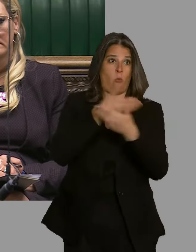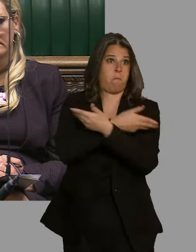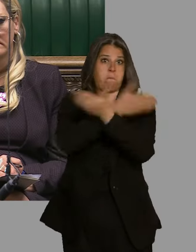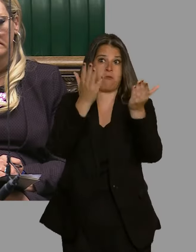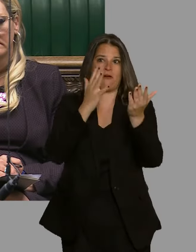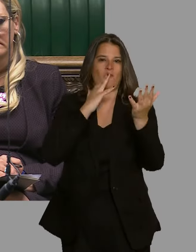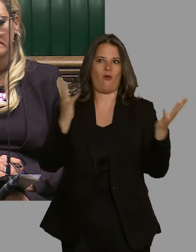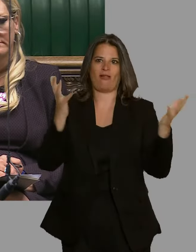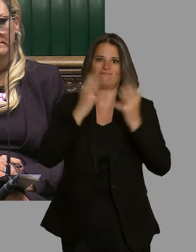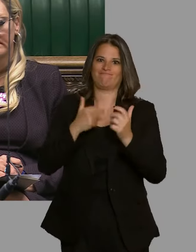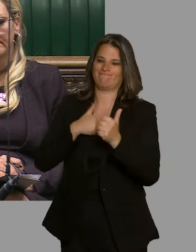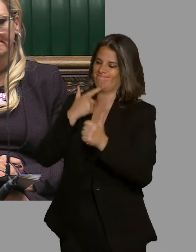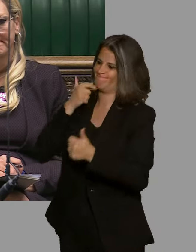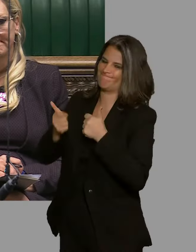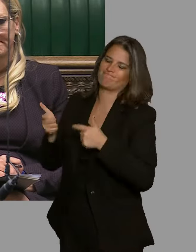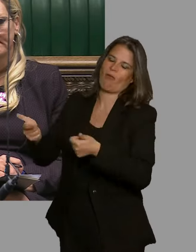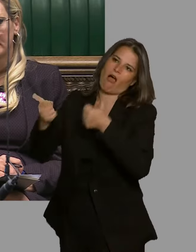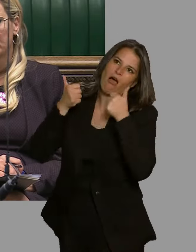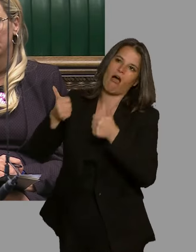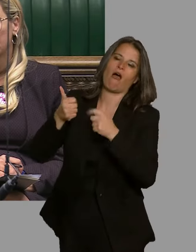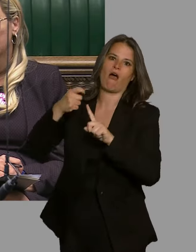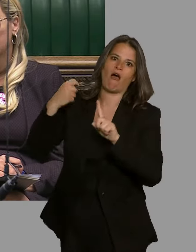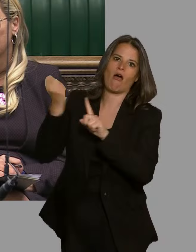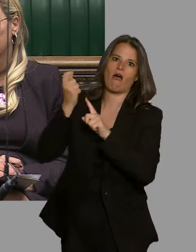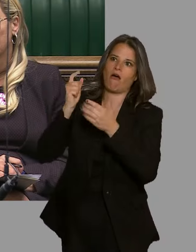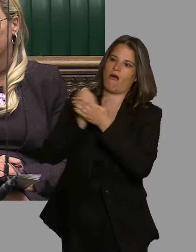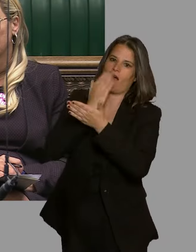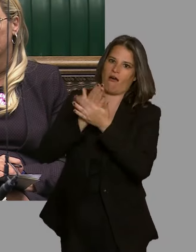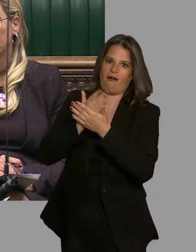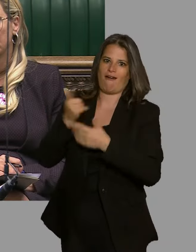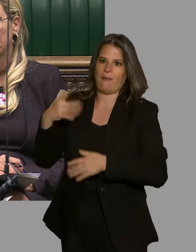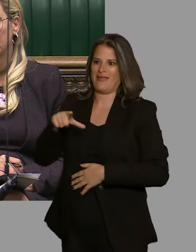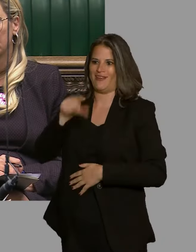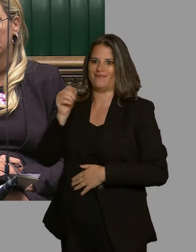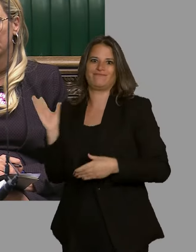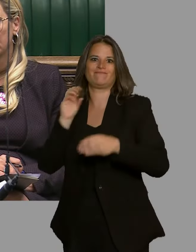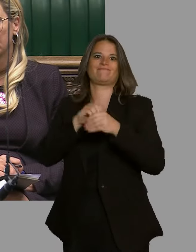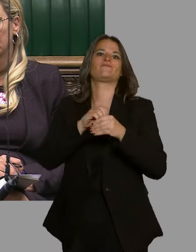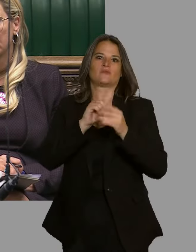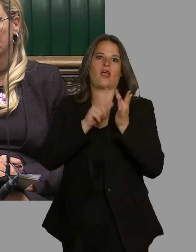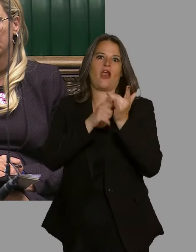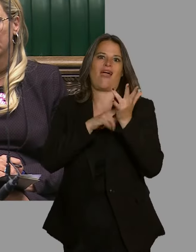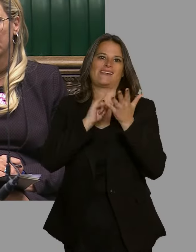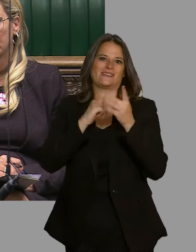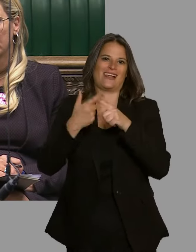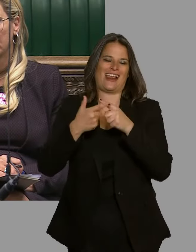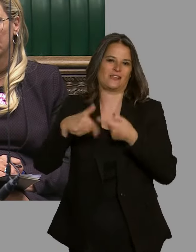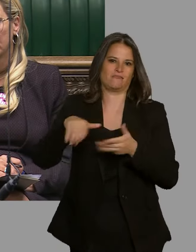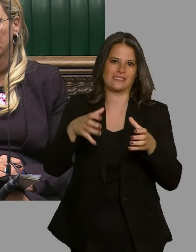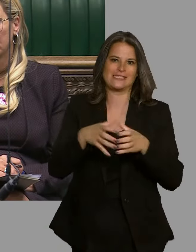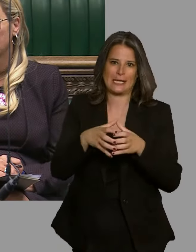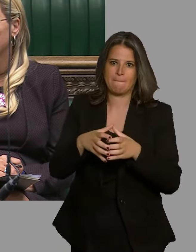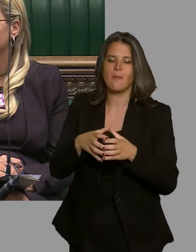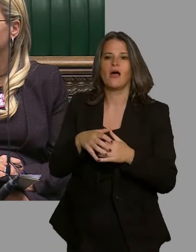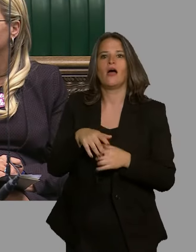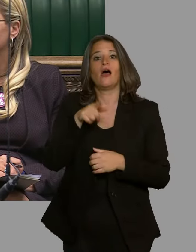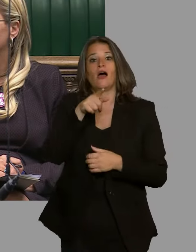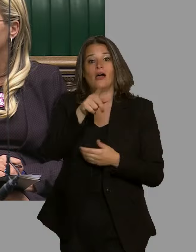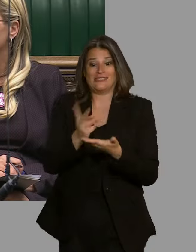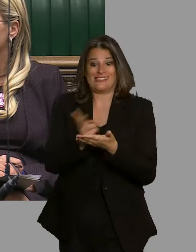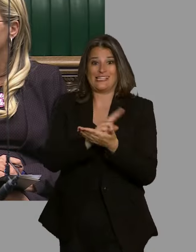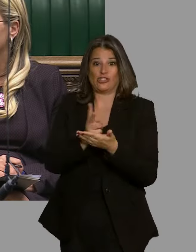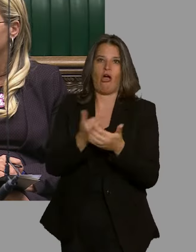multiple seizures every single day. Ben will never be able to work, yet has been subject to the stress and uncertainty of multiple PIP reassessments. So will the Prime Minister